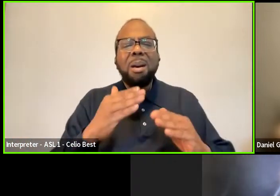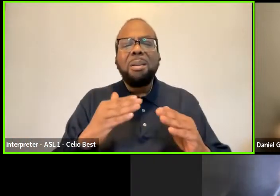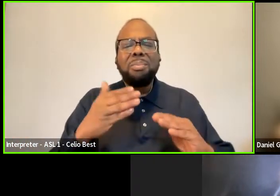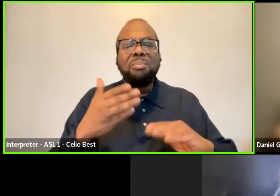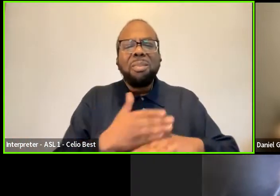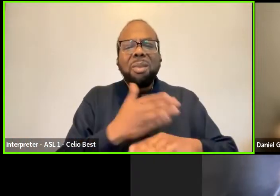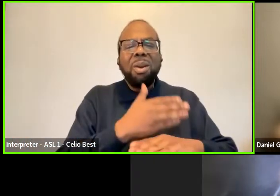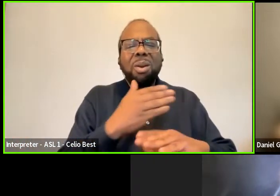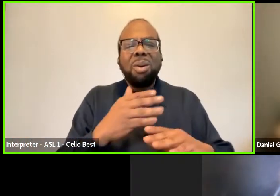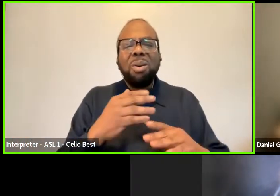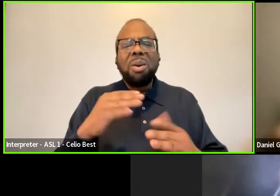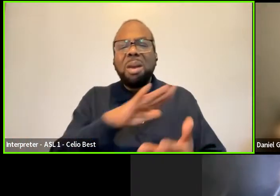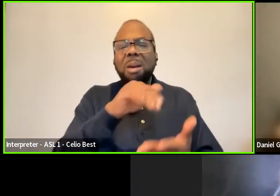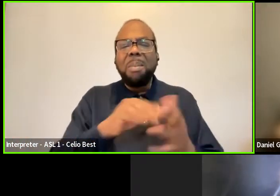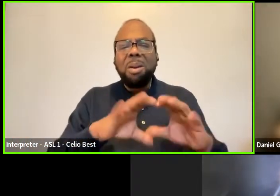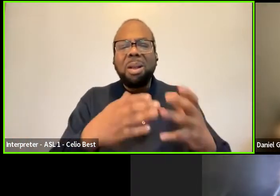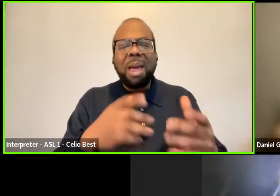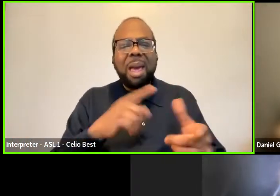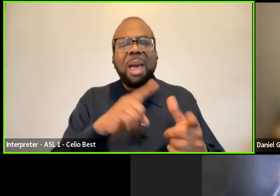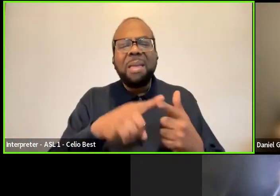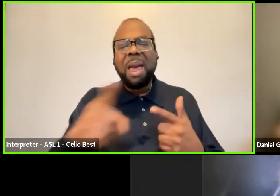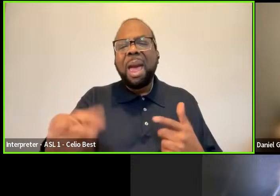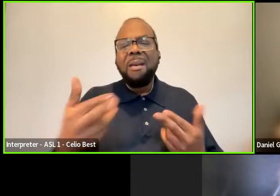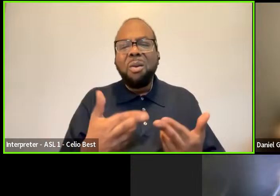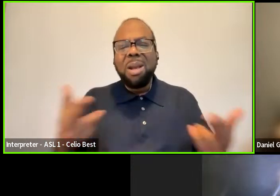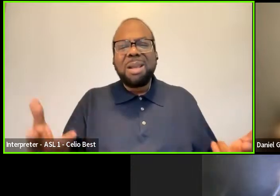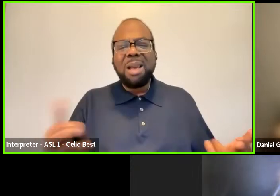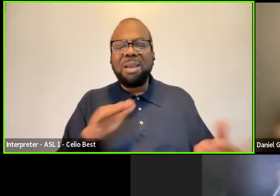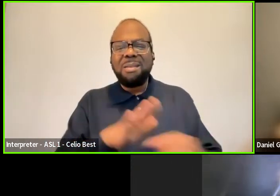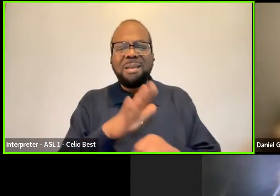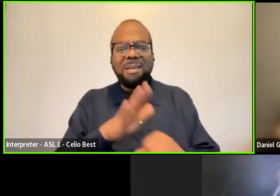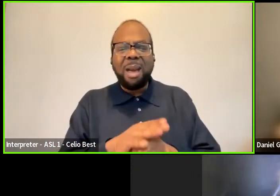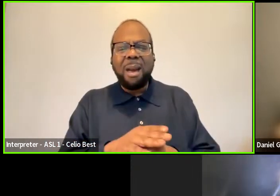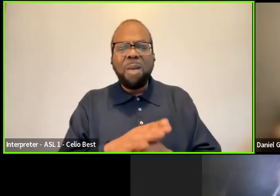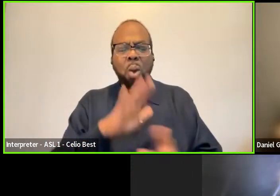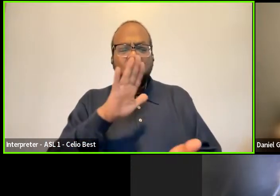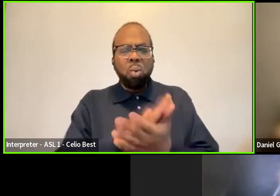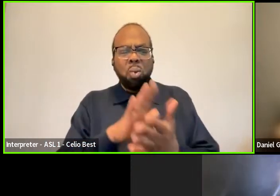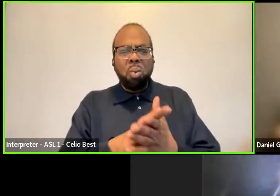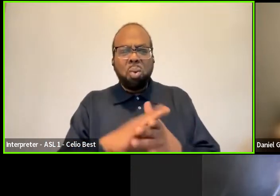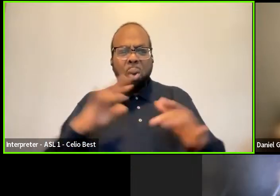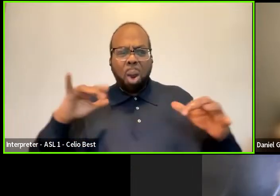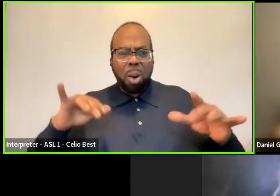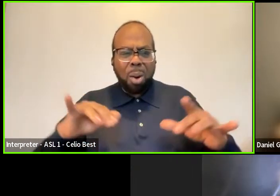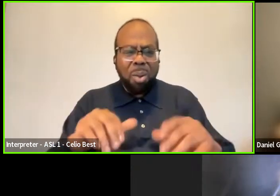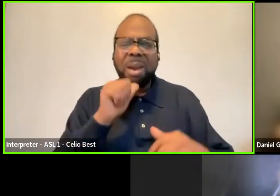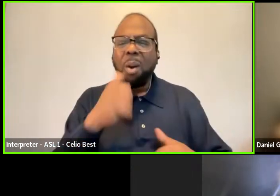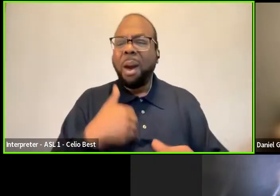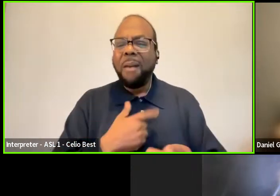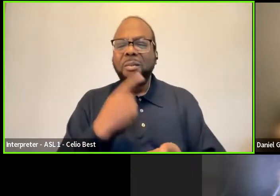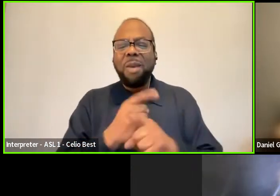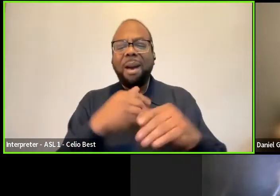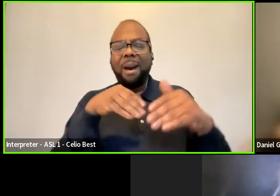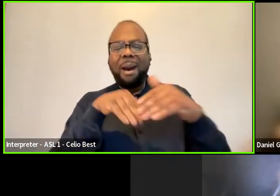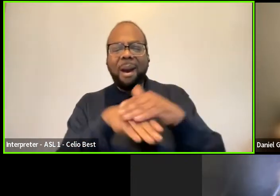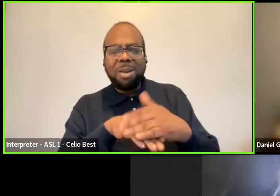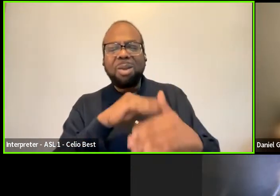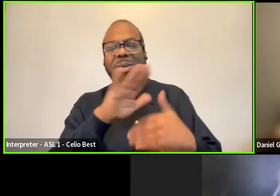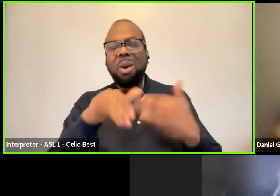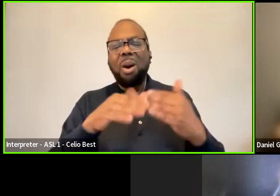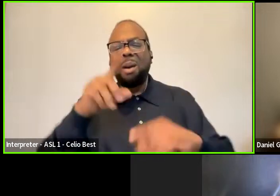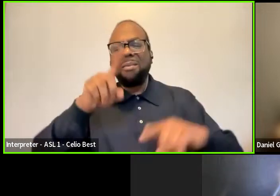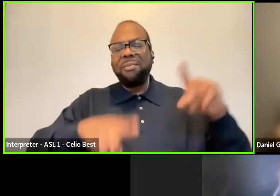infrastructure and resources, overcrowding of schools, of not having the right access to all these city